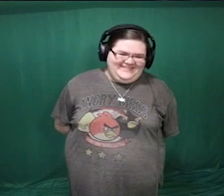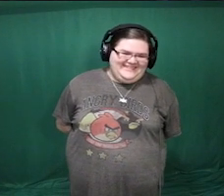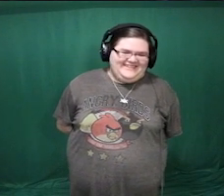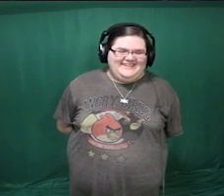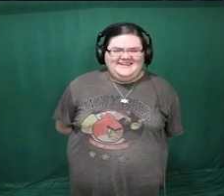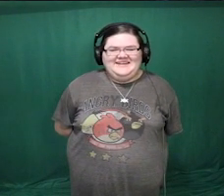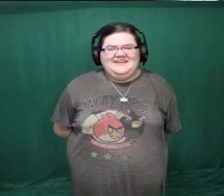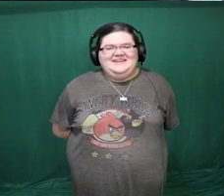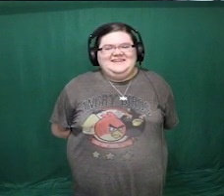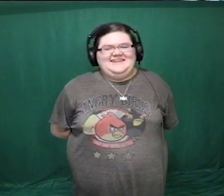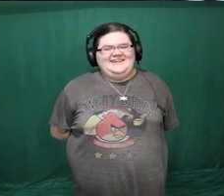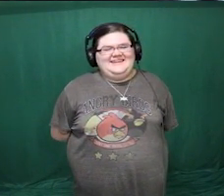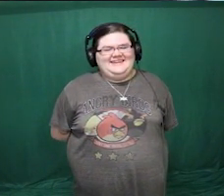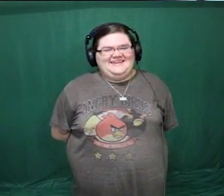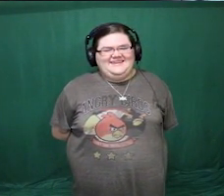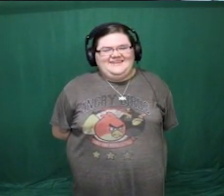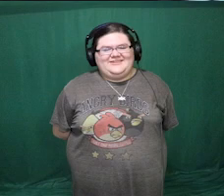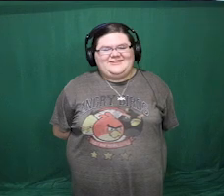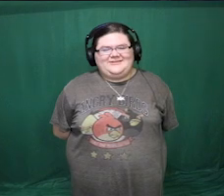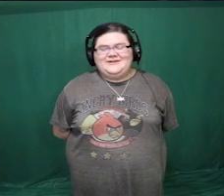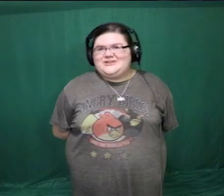I'm not mucking it, I'm not mucking it.